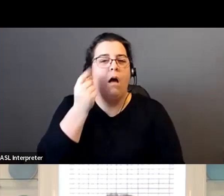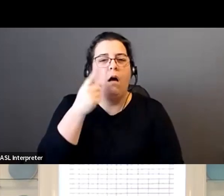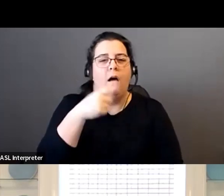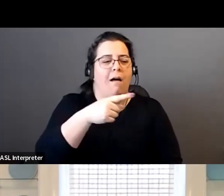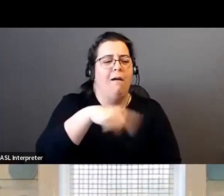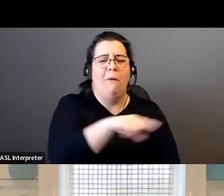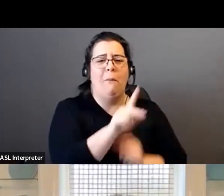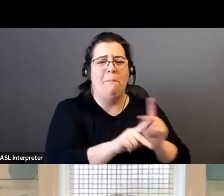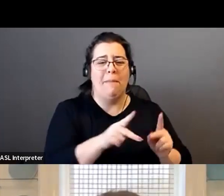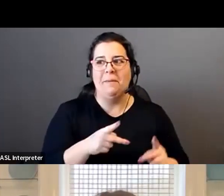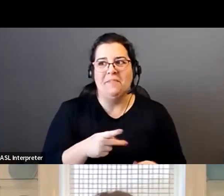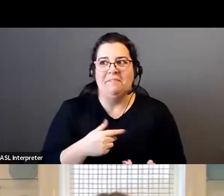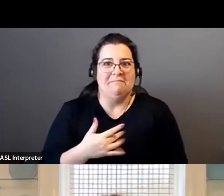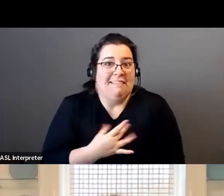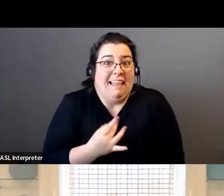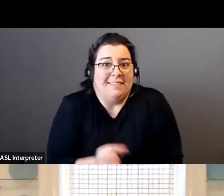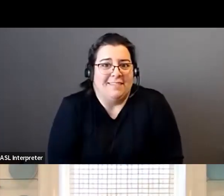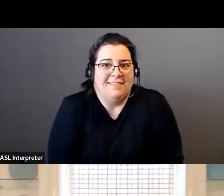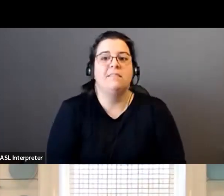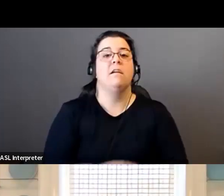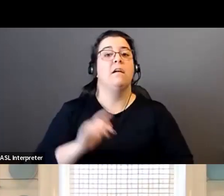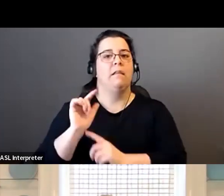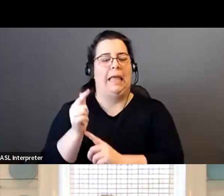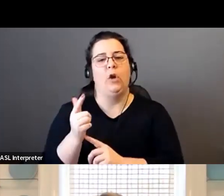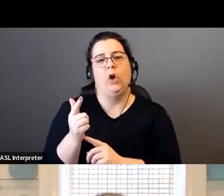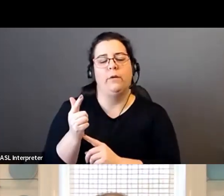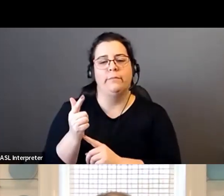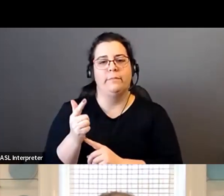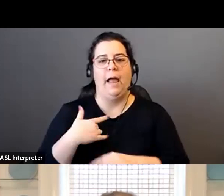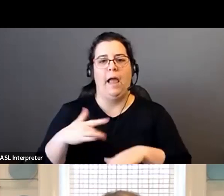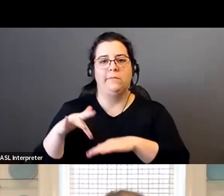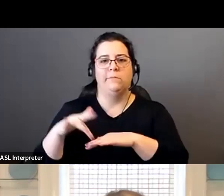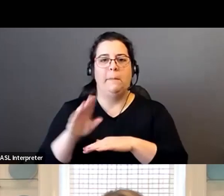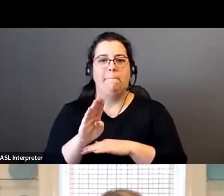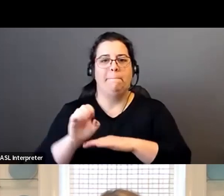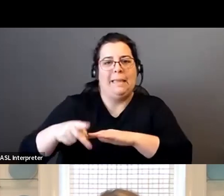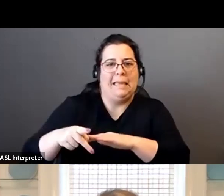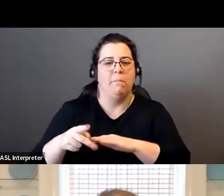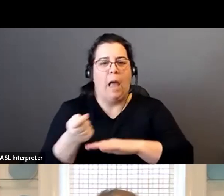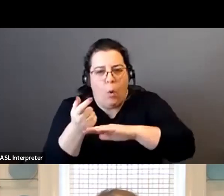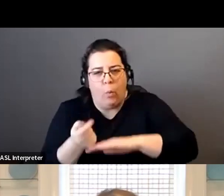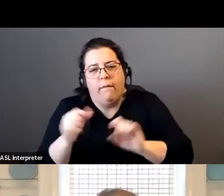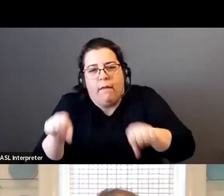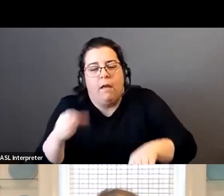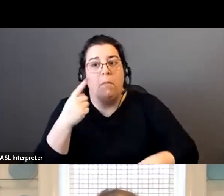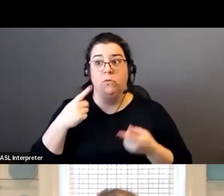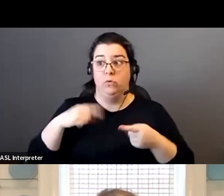cursing. So again, that's who she is, and she's very passionate.